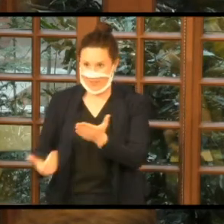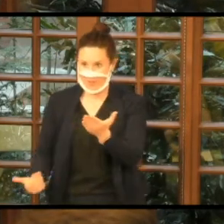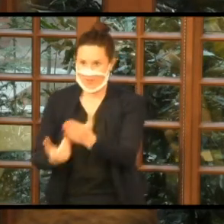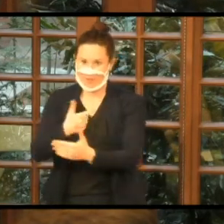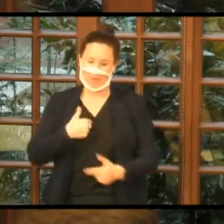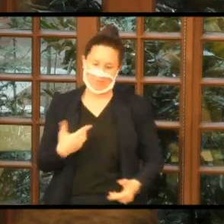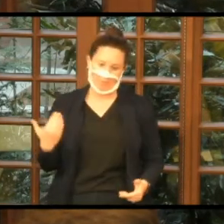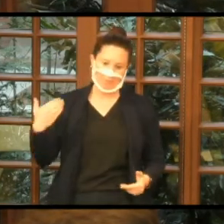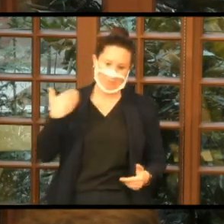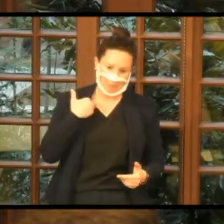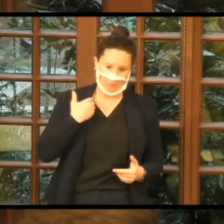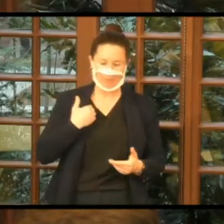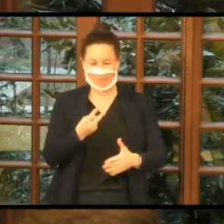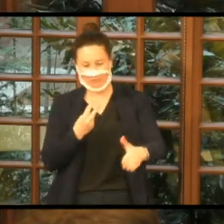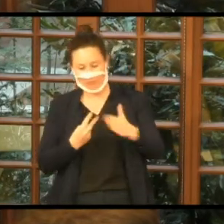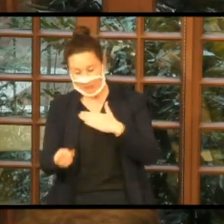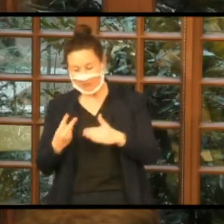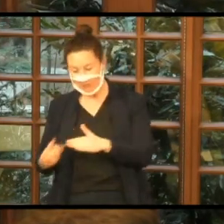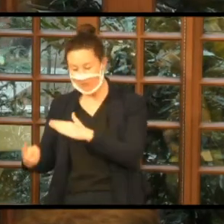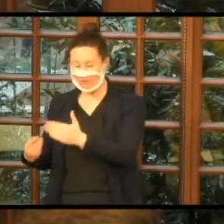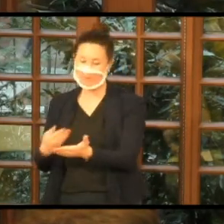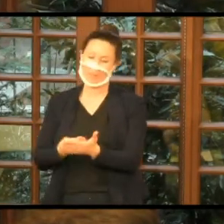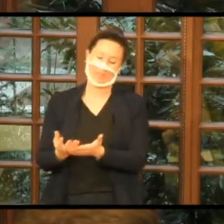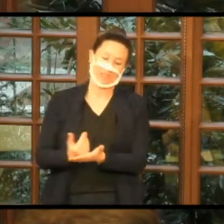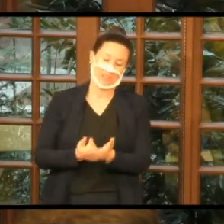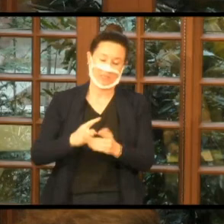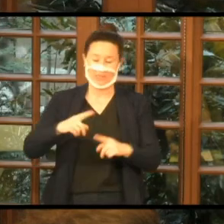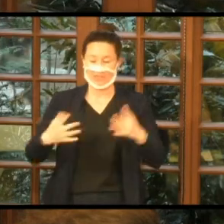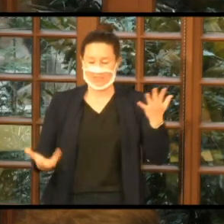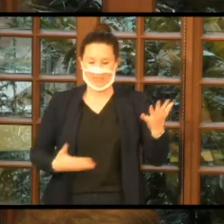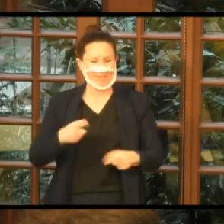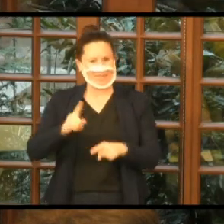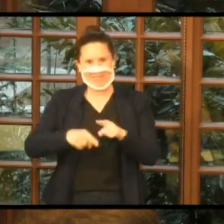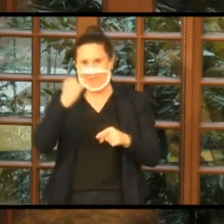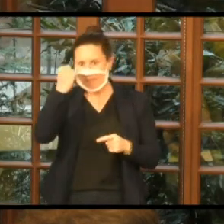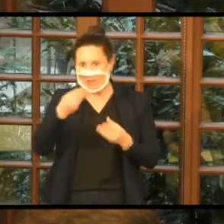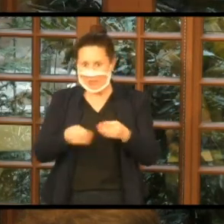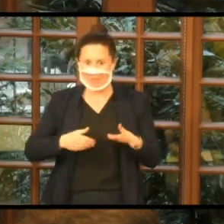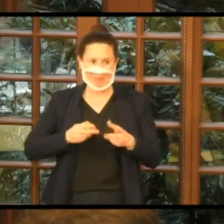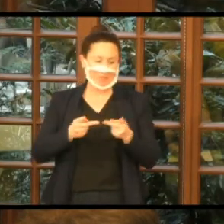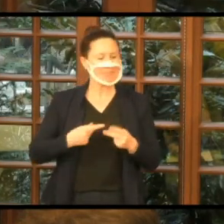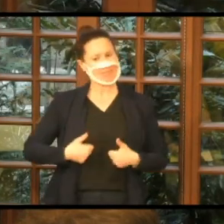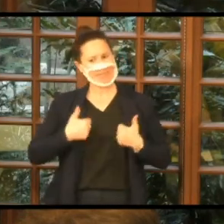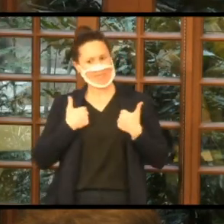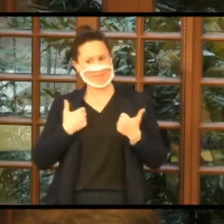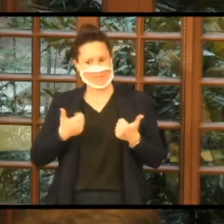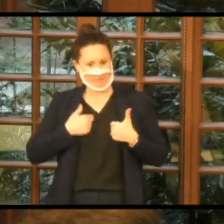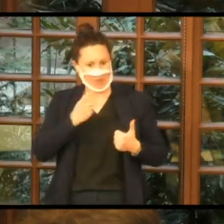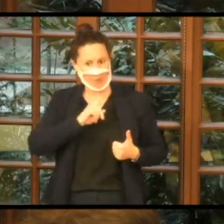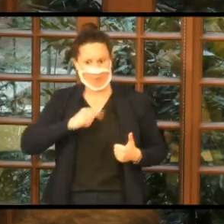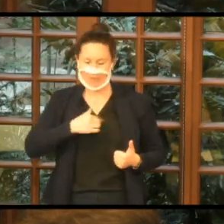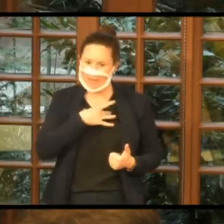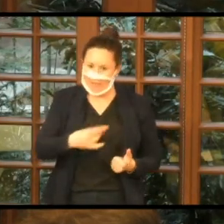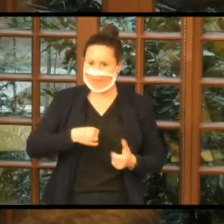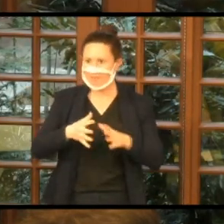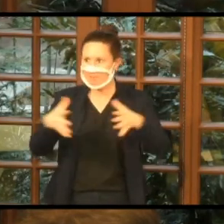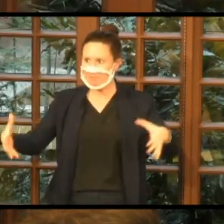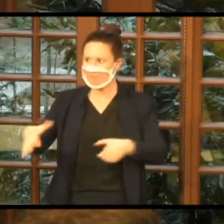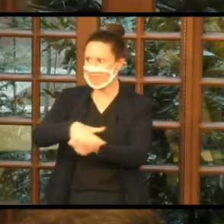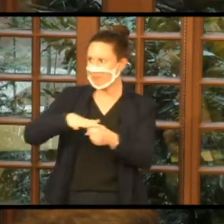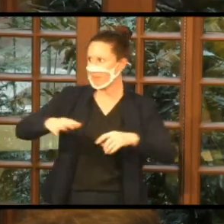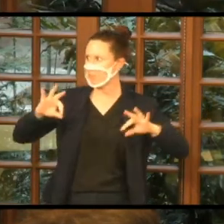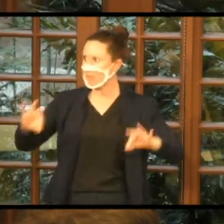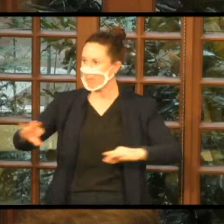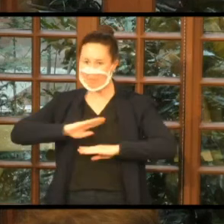I can make telling fortunes. I can't imagine losing my place. I like living alone, and it's a luxurious amount of space, even if